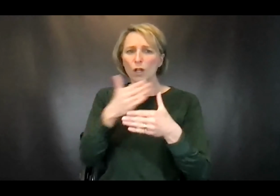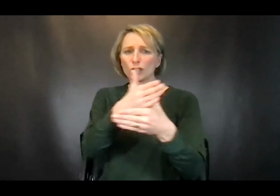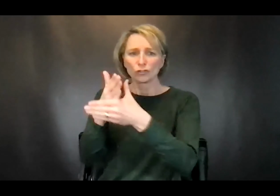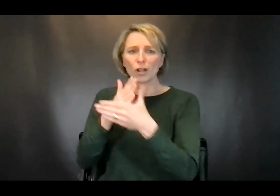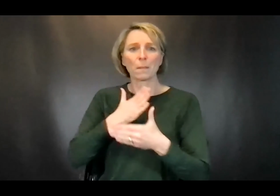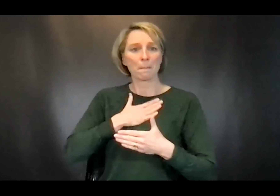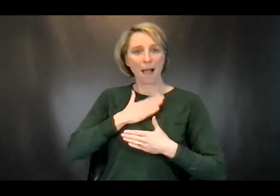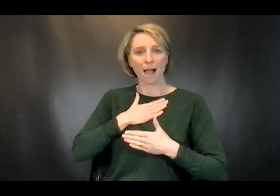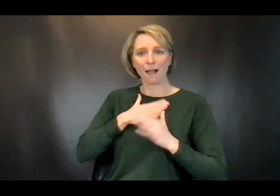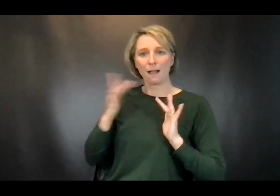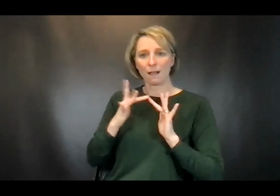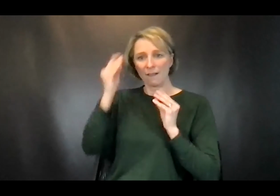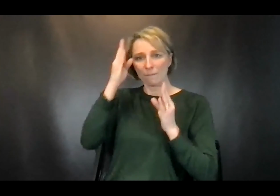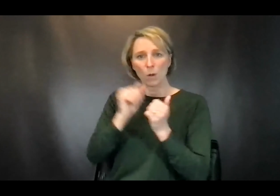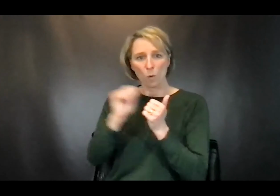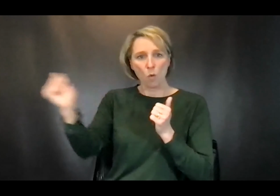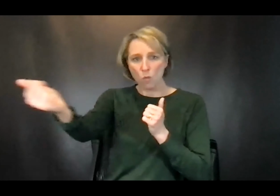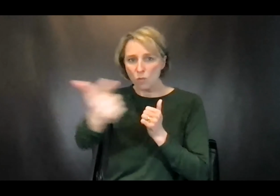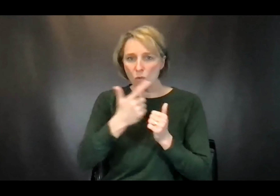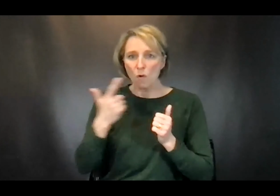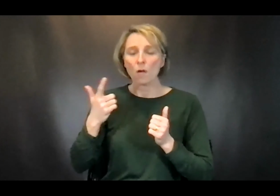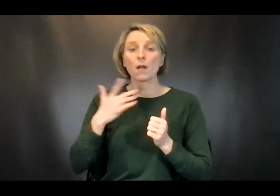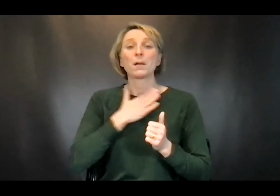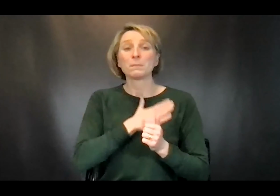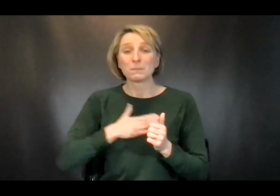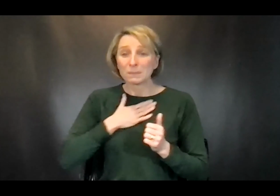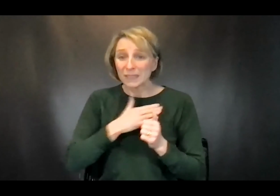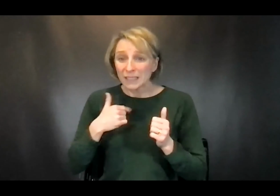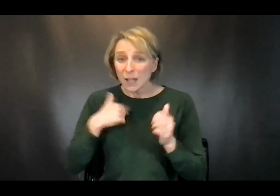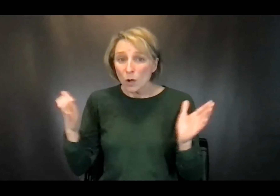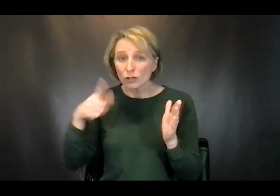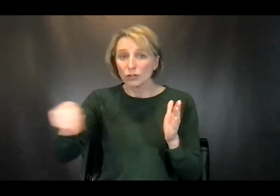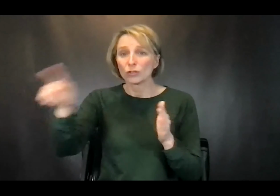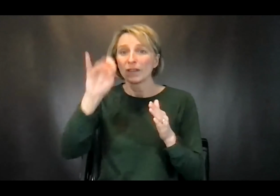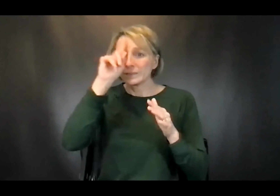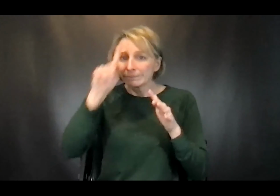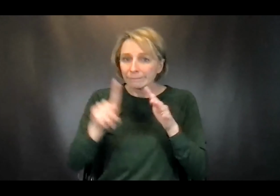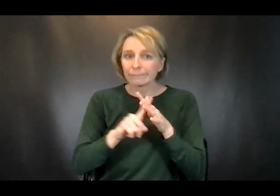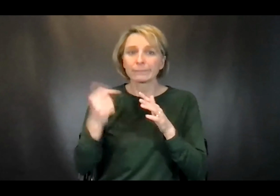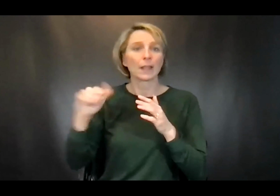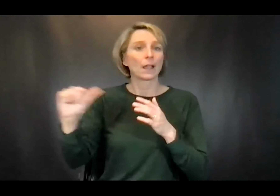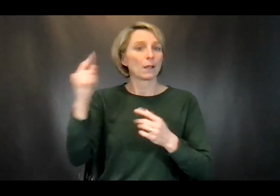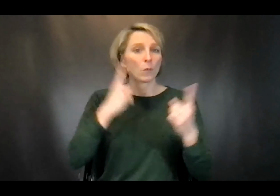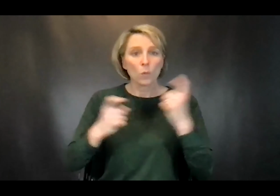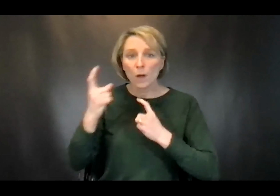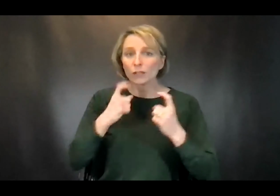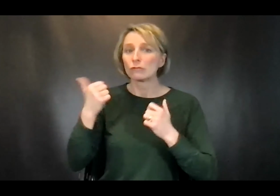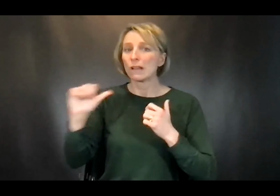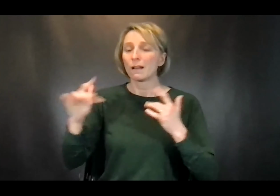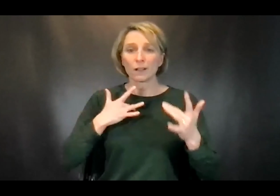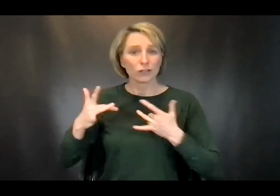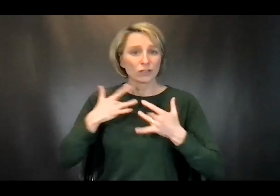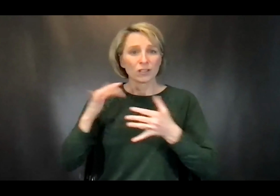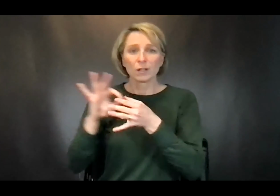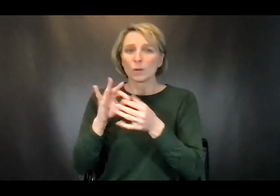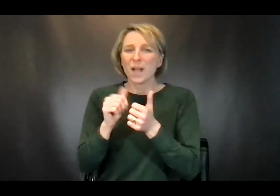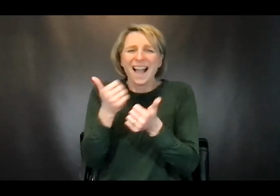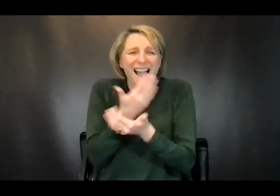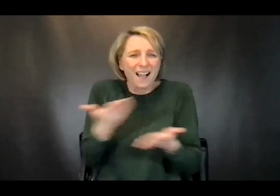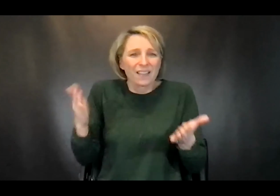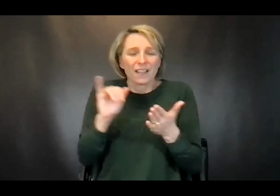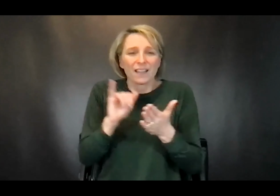workshop. Folks, please hear me. If you have questions, concerns about anything you heard or anything